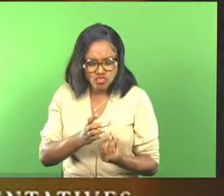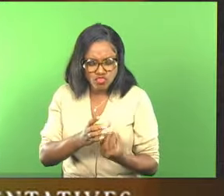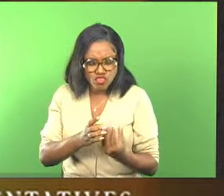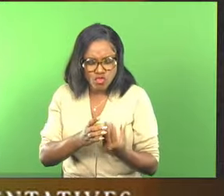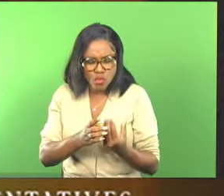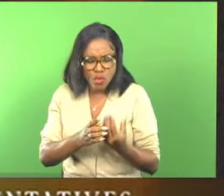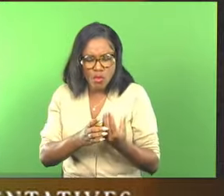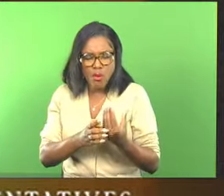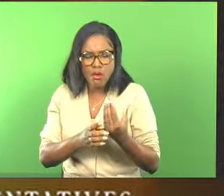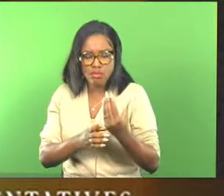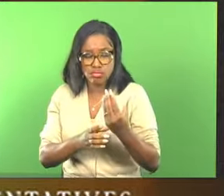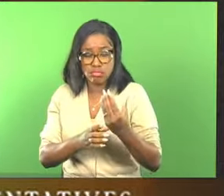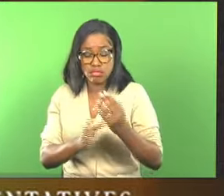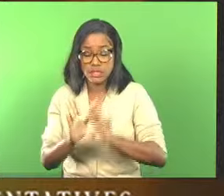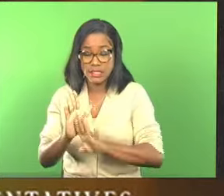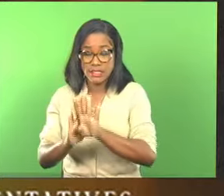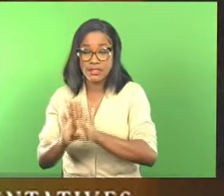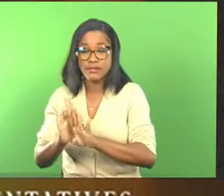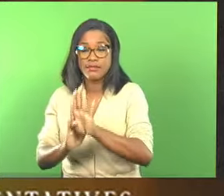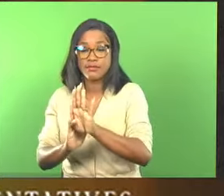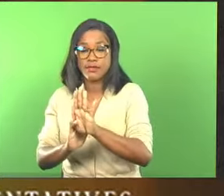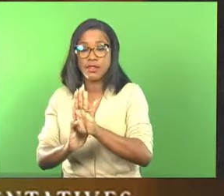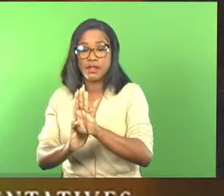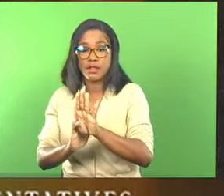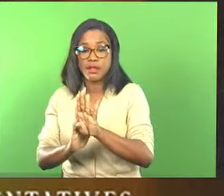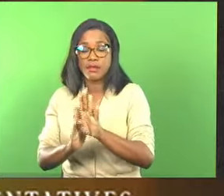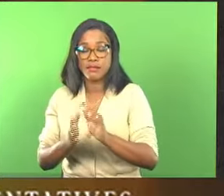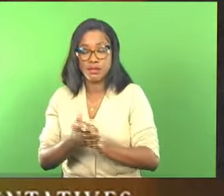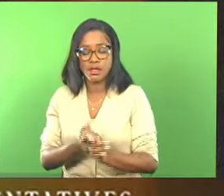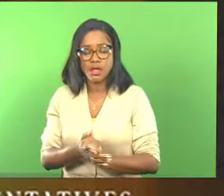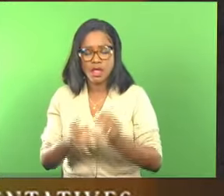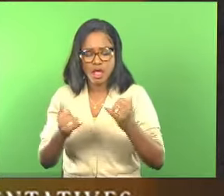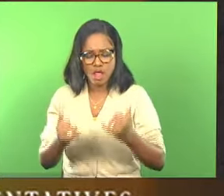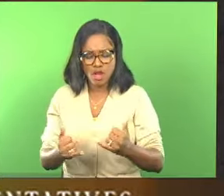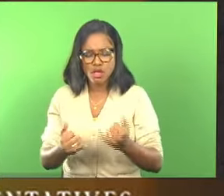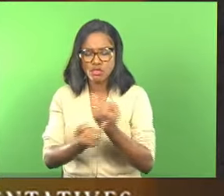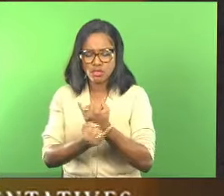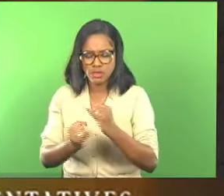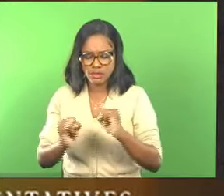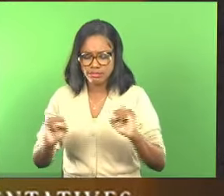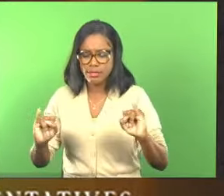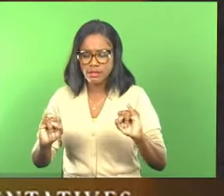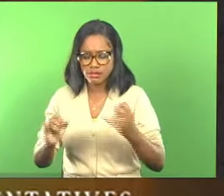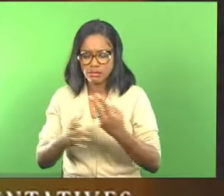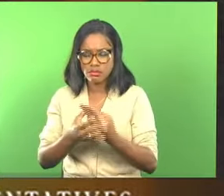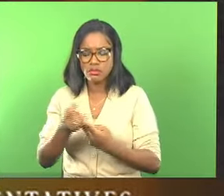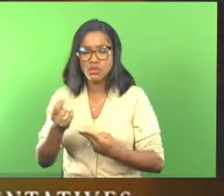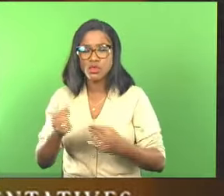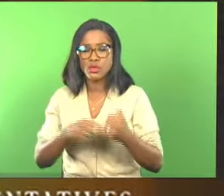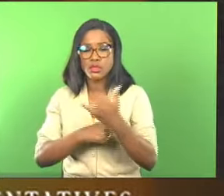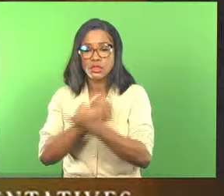rule to write our own stories with